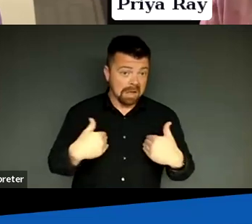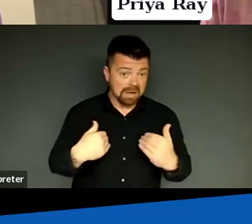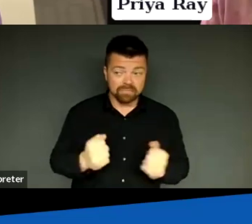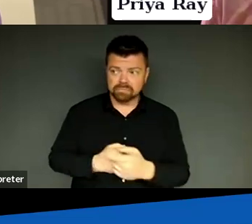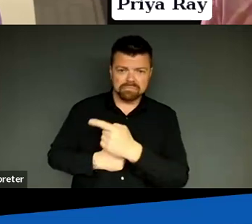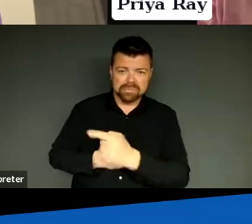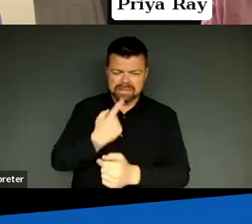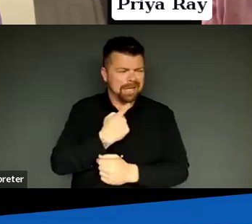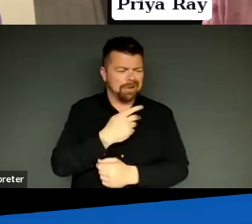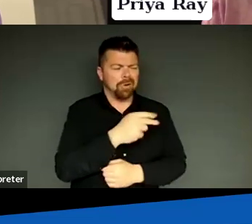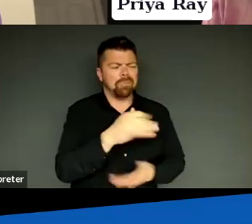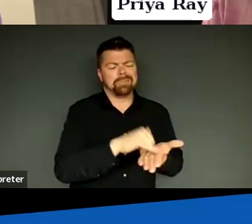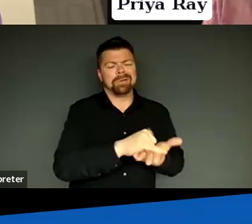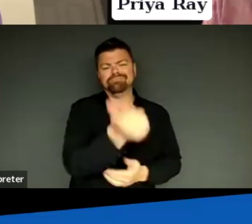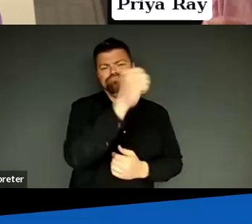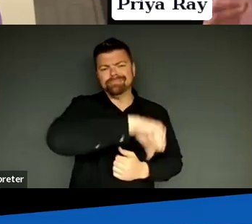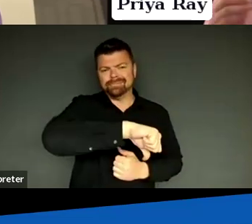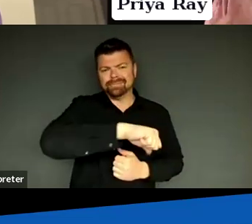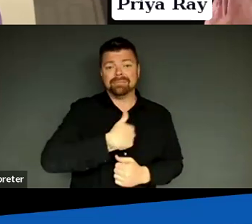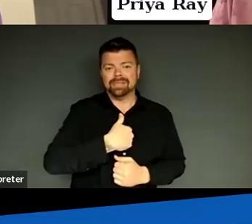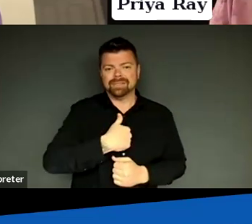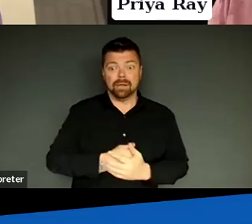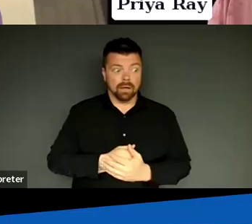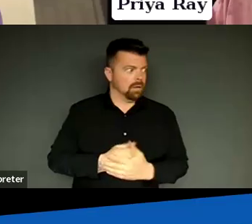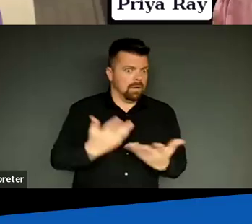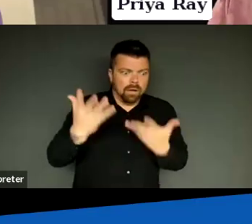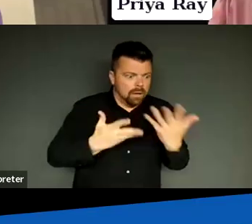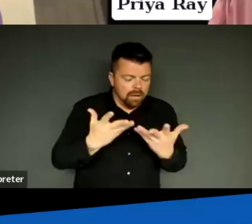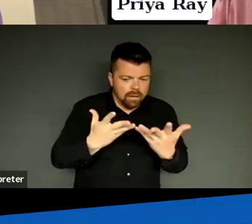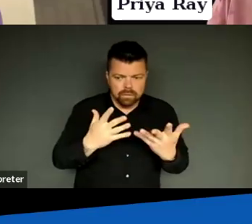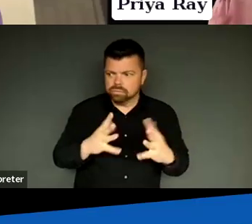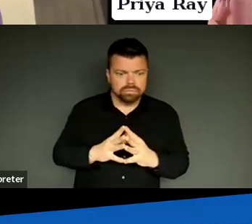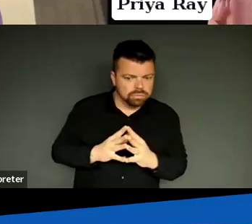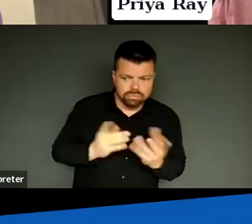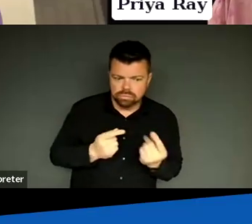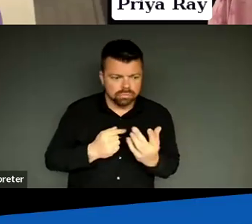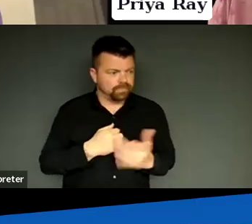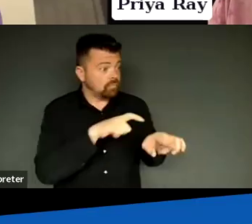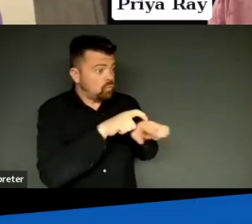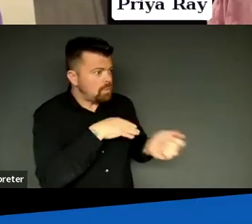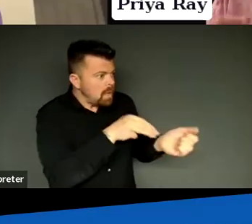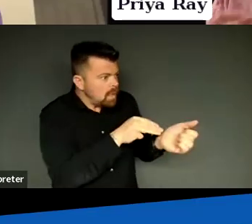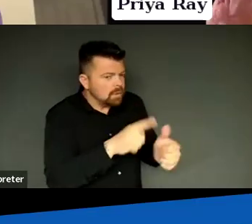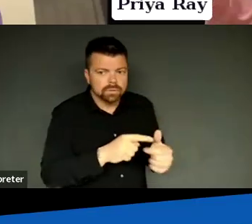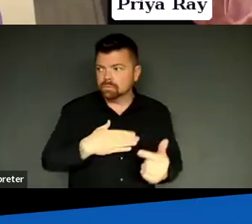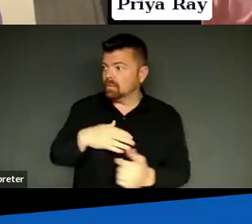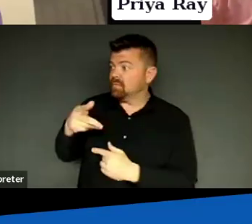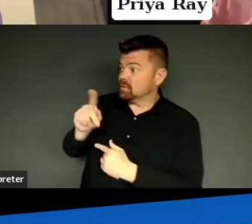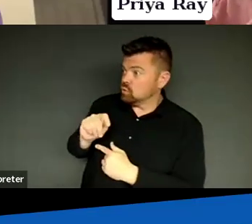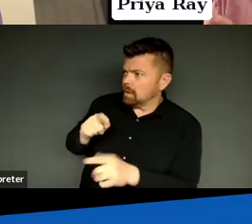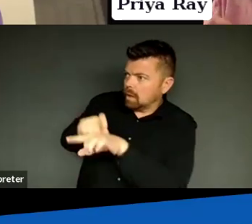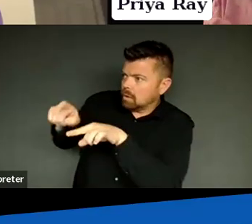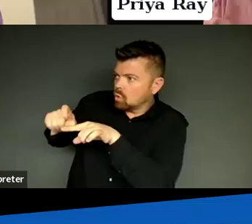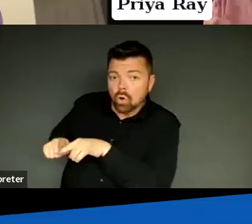get rejected. You'll have to appeal. So I was like so freaked out. I called all my doctors, all my physical therapists, like any